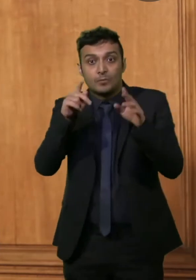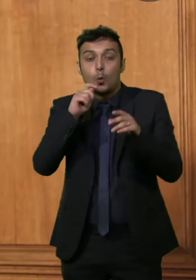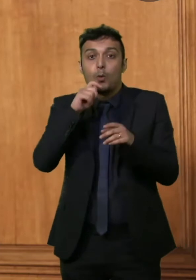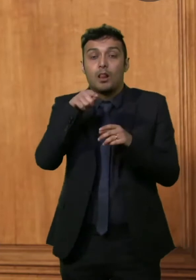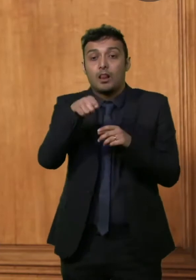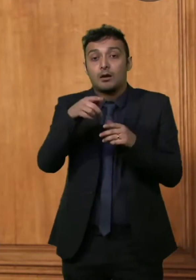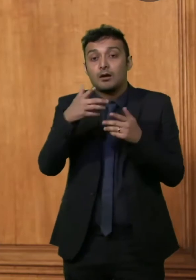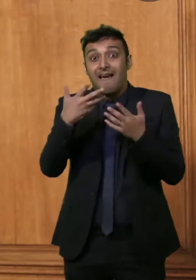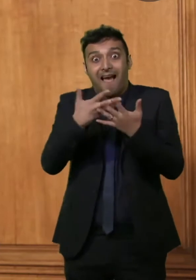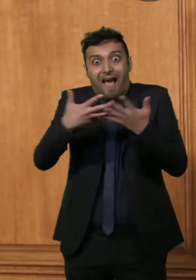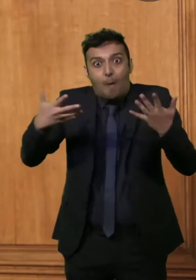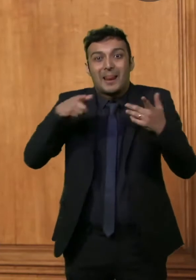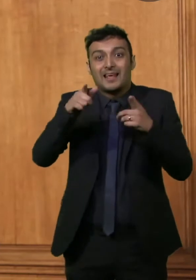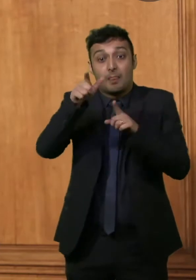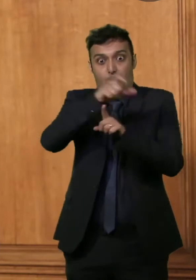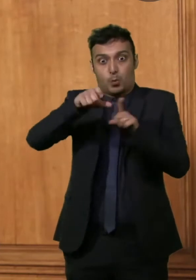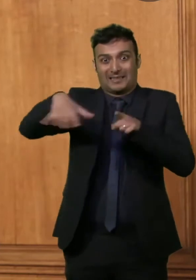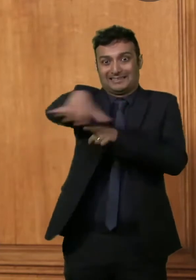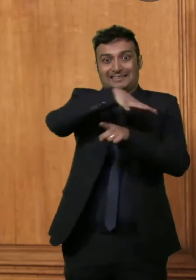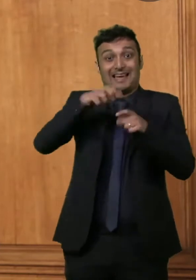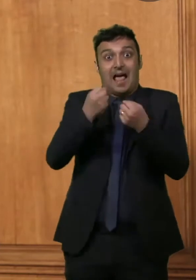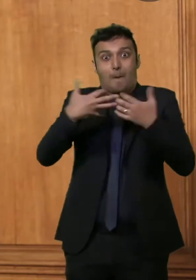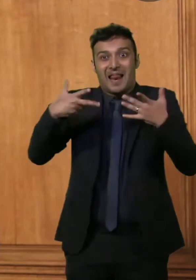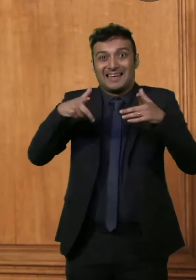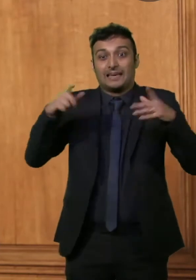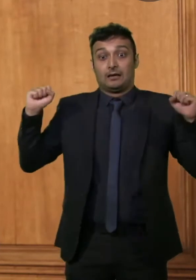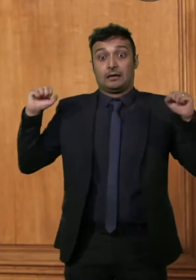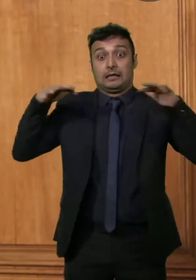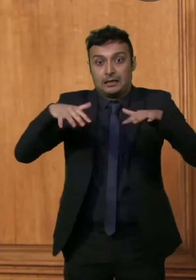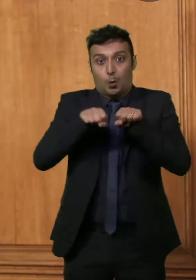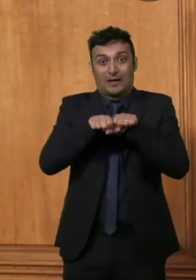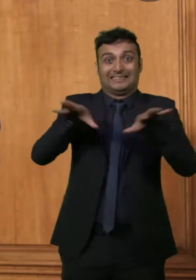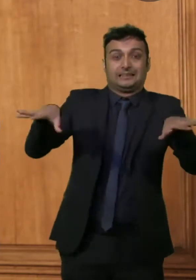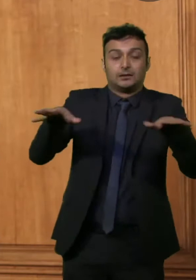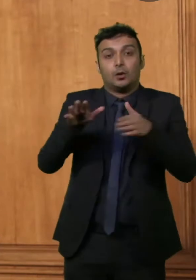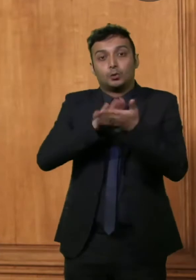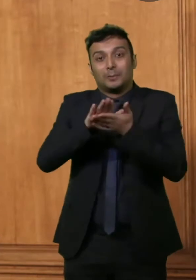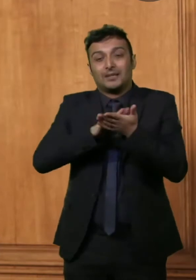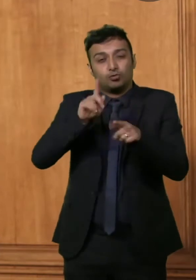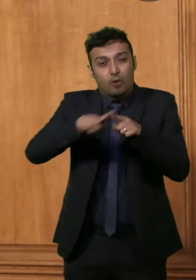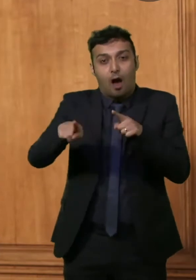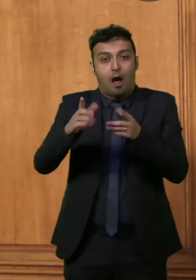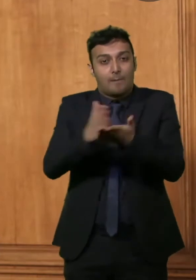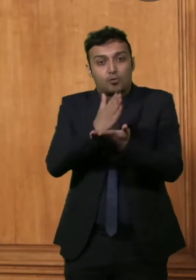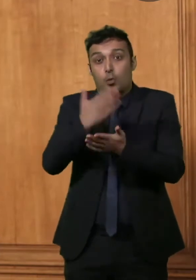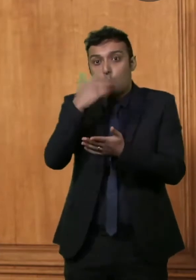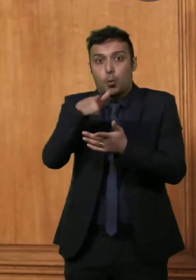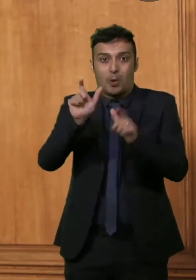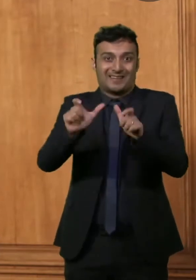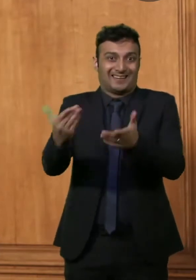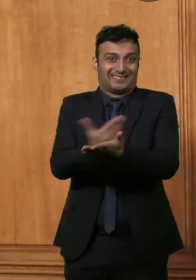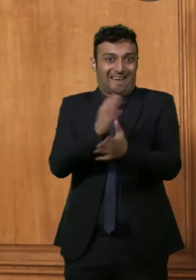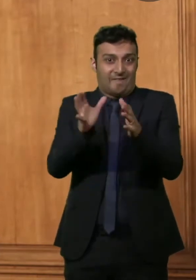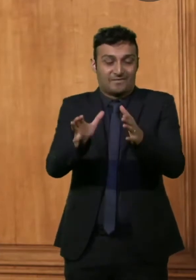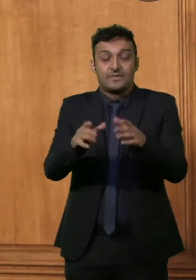which could come into schools. So schools will be inherently safer places, but equally it will reach back into families. So although